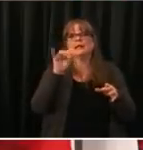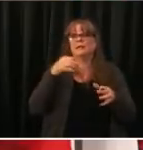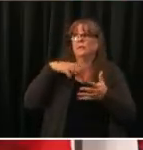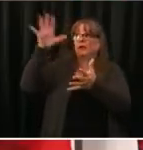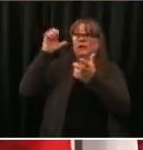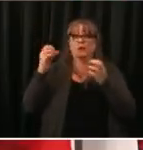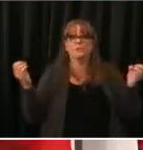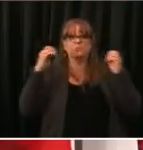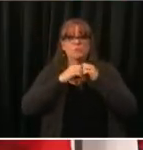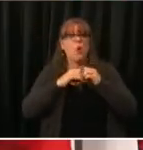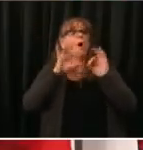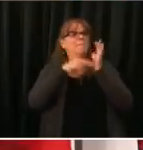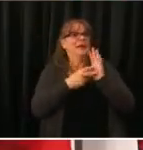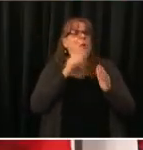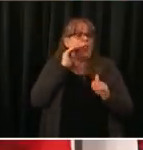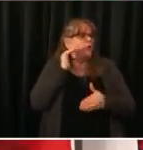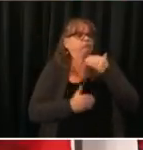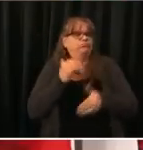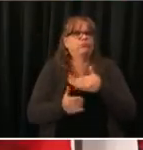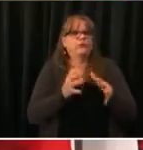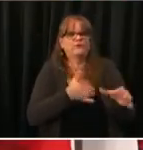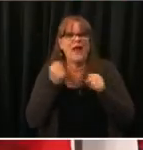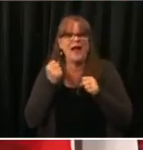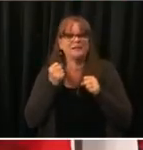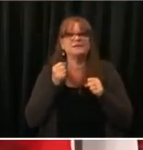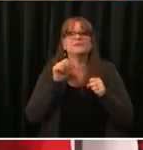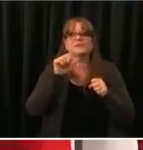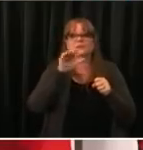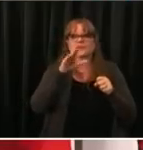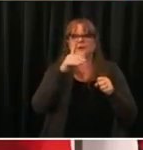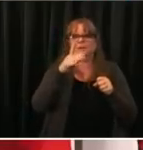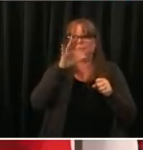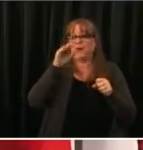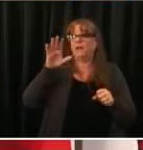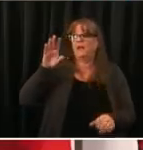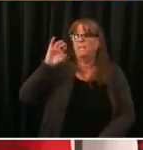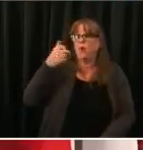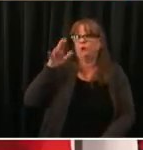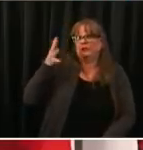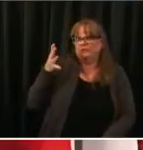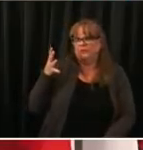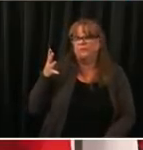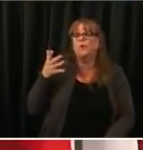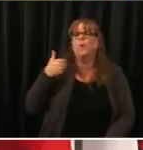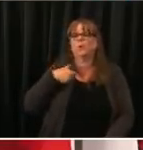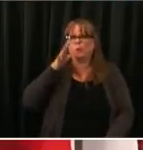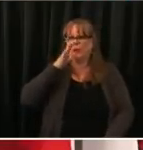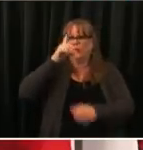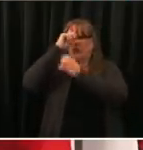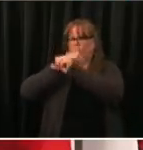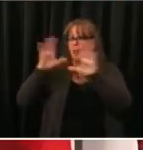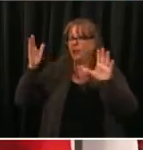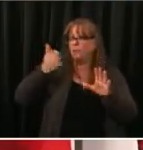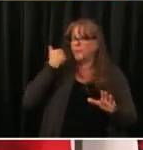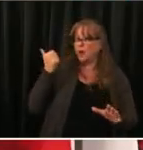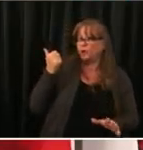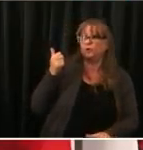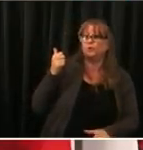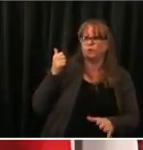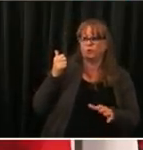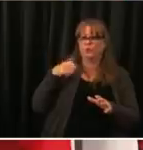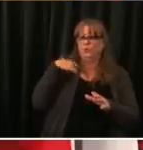1st rather than March 5th. We'll see. But we feel very good about the February 8th date based on supply. And we have a great degree of confidence